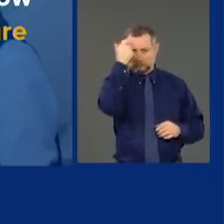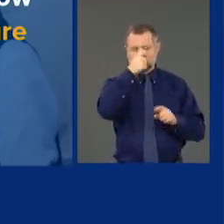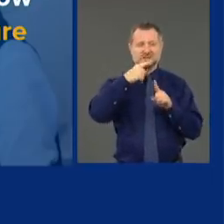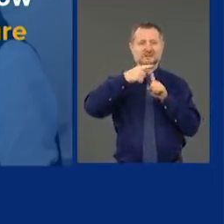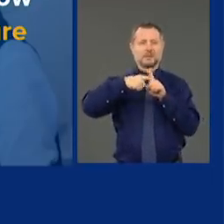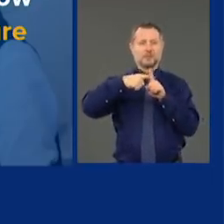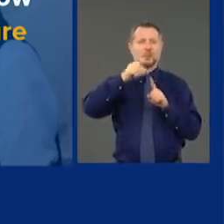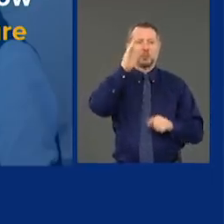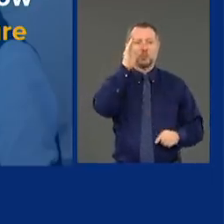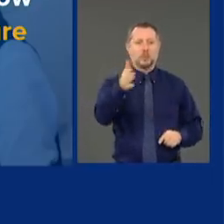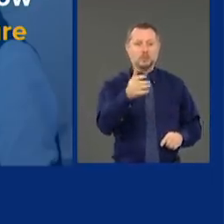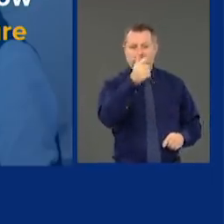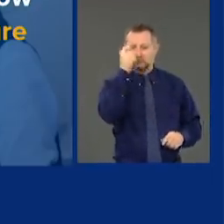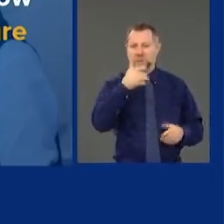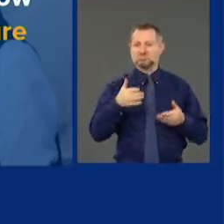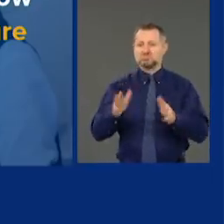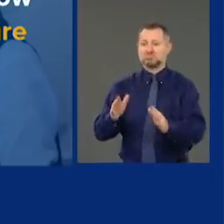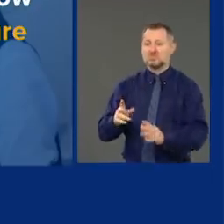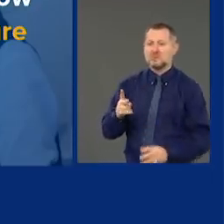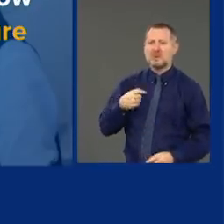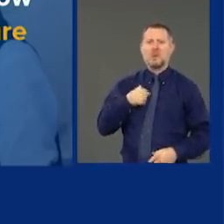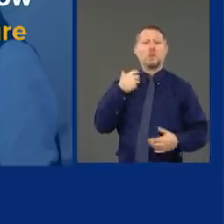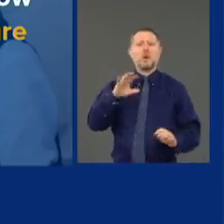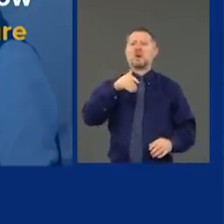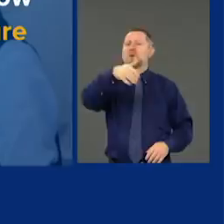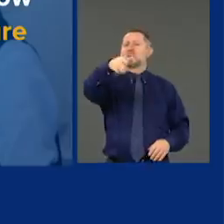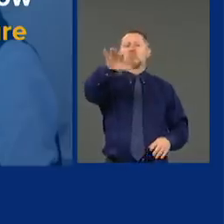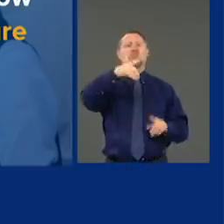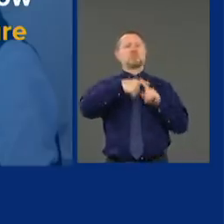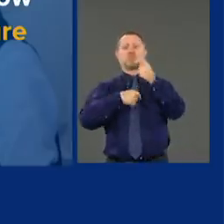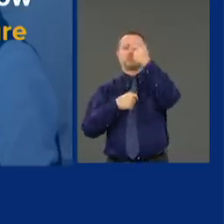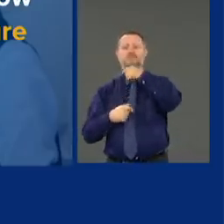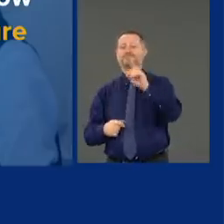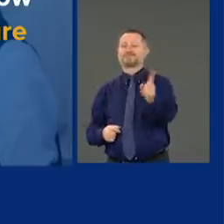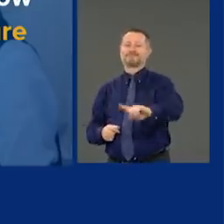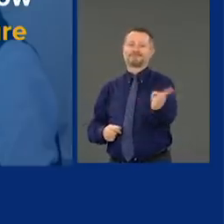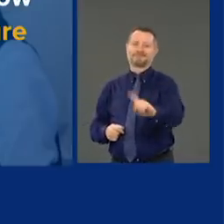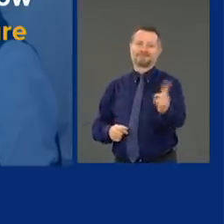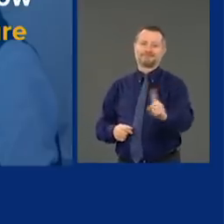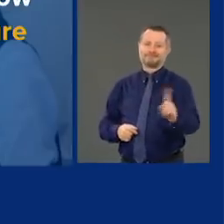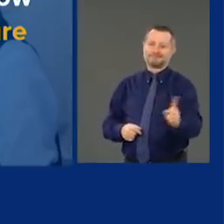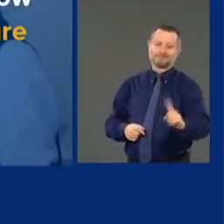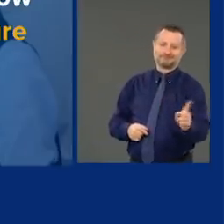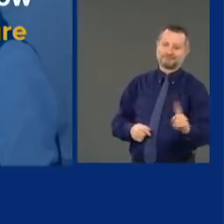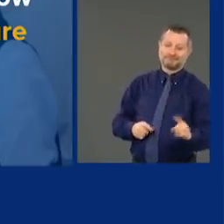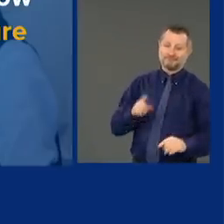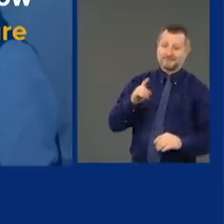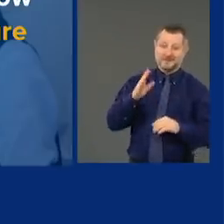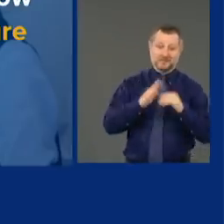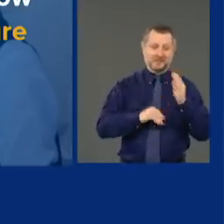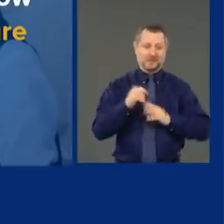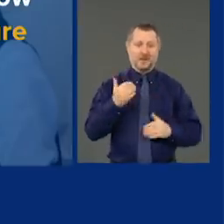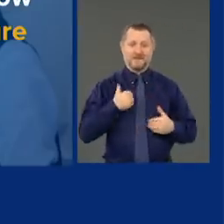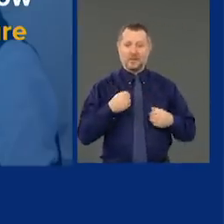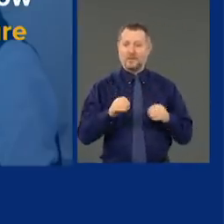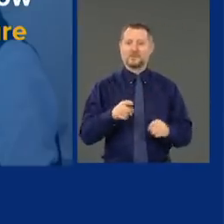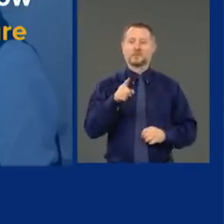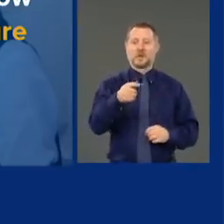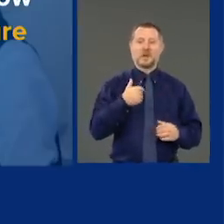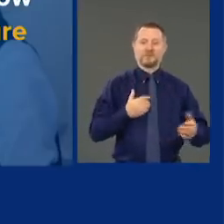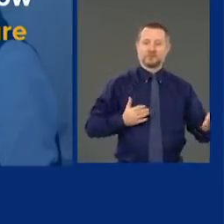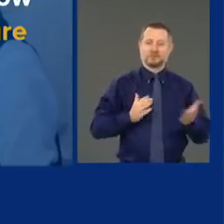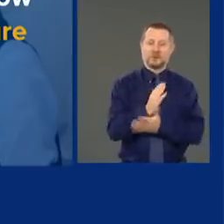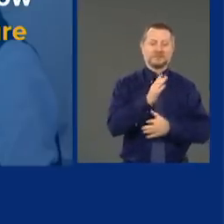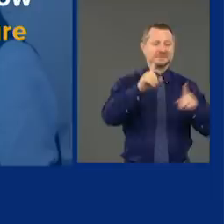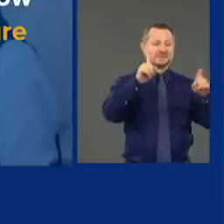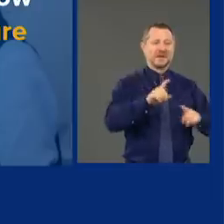want anyone to take my temperature. That's going to be a problem because we're giving commercial buildings the right to take the temperature